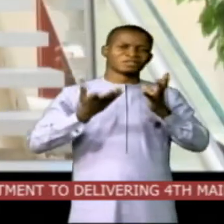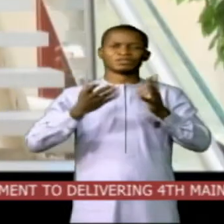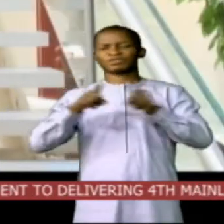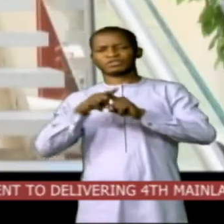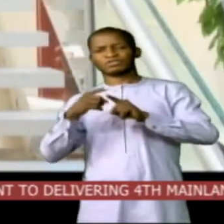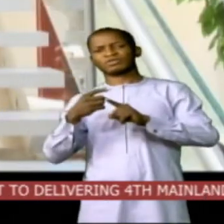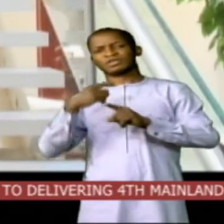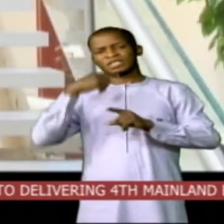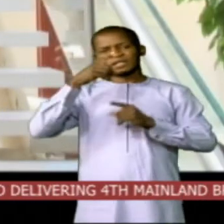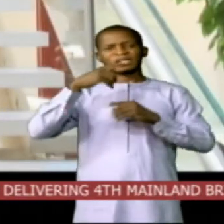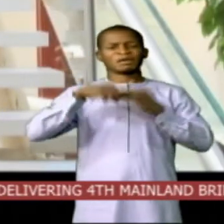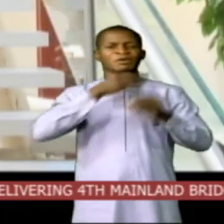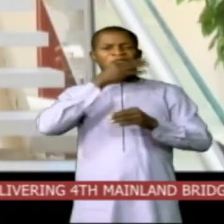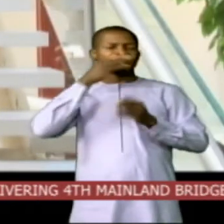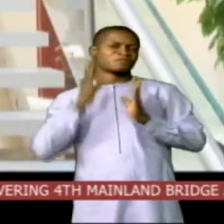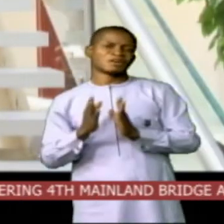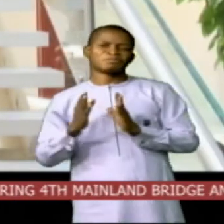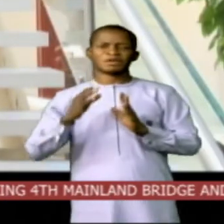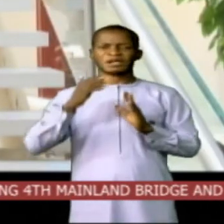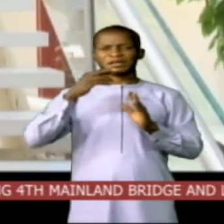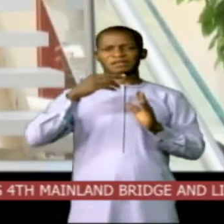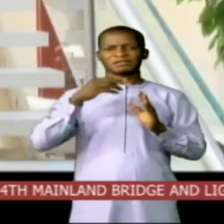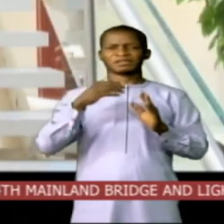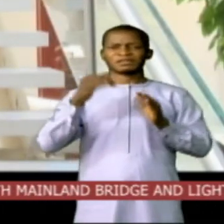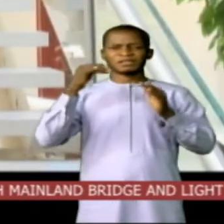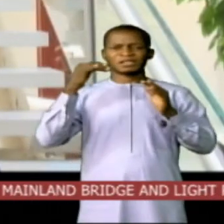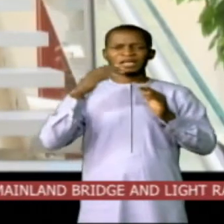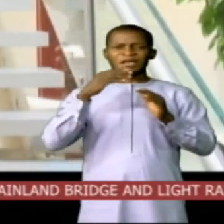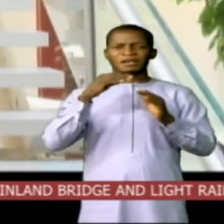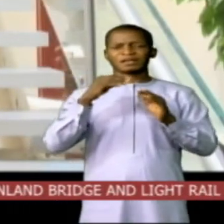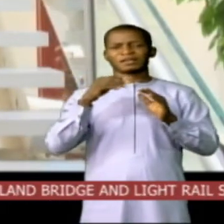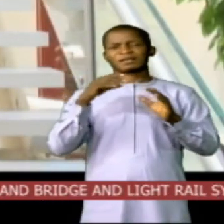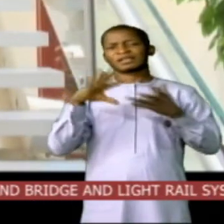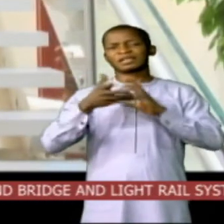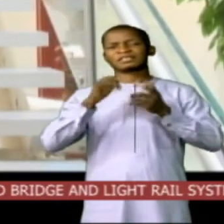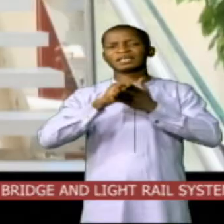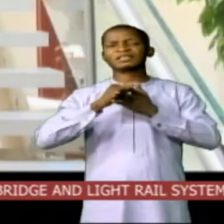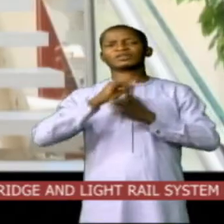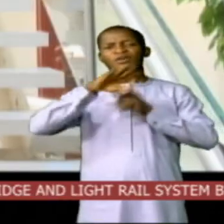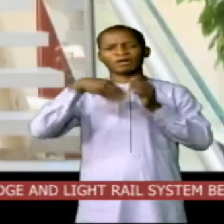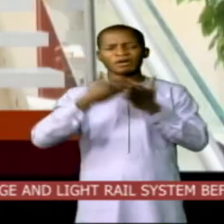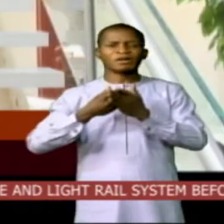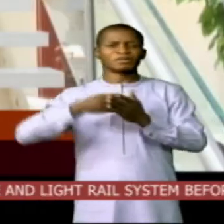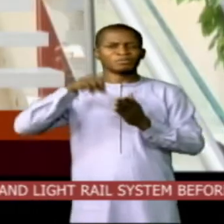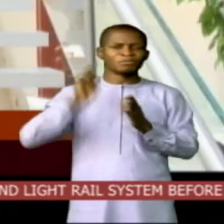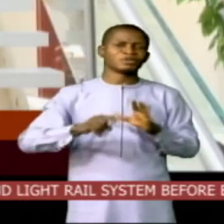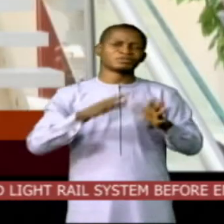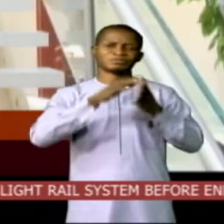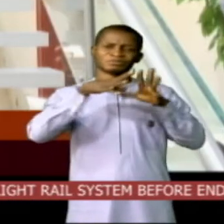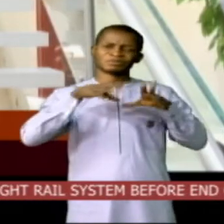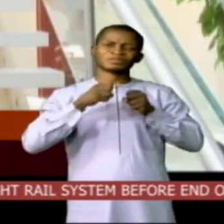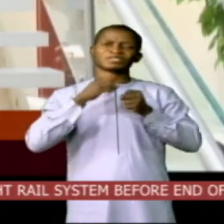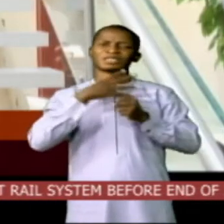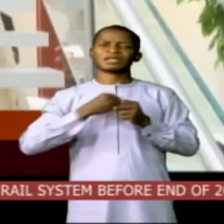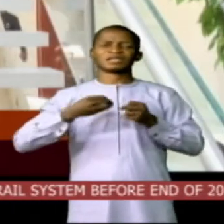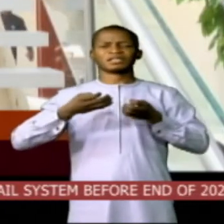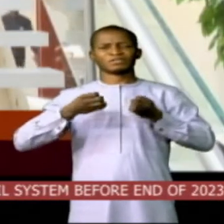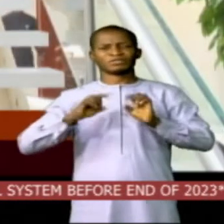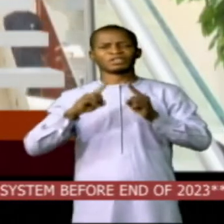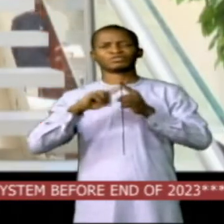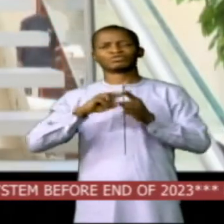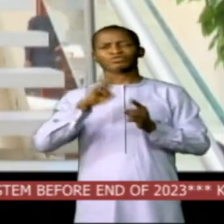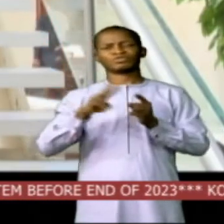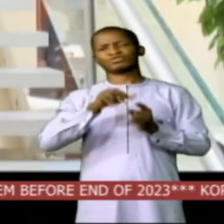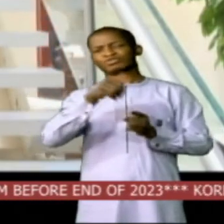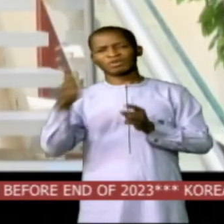on the farmers' hardest clashes, the war monarch says the pastoralists should be trained and encouraged to adopt modern method